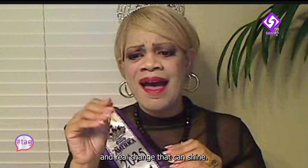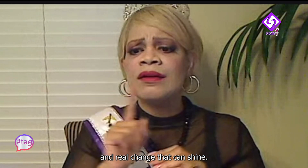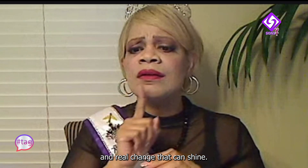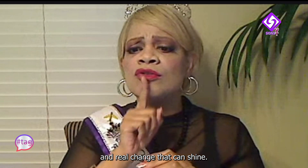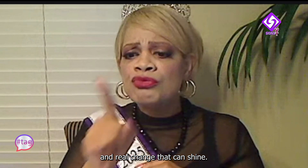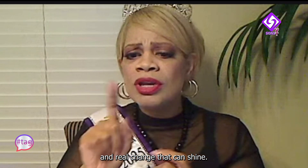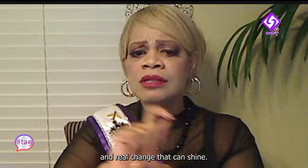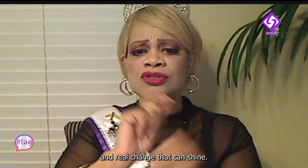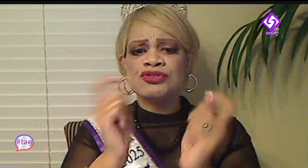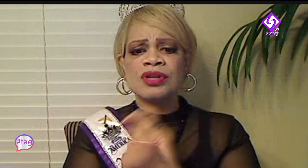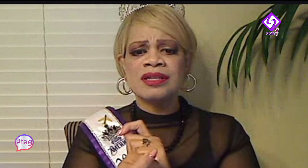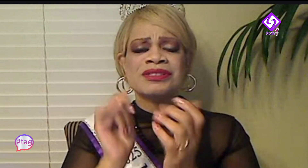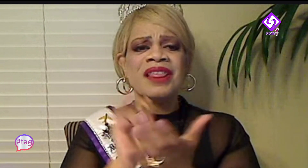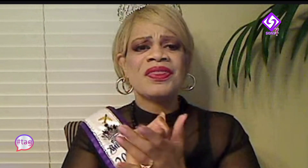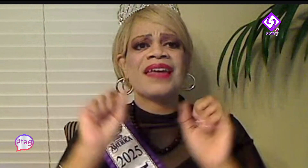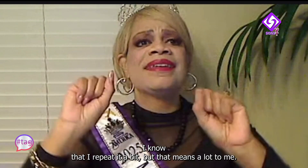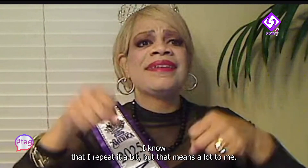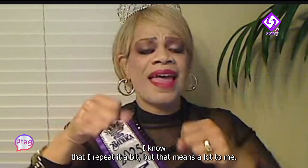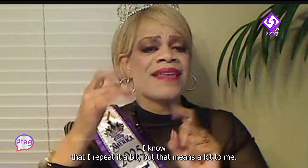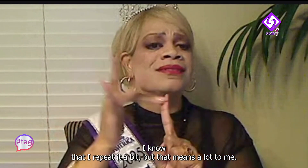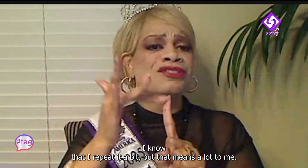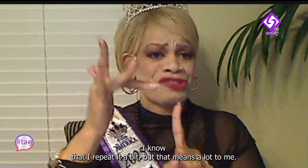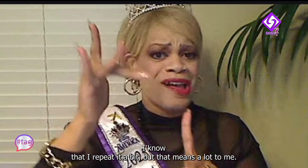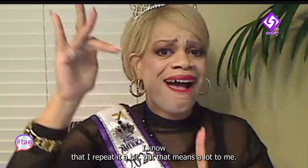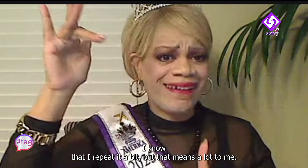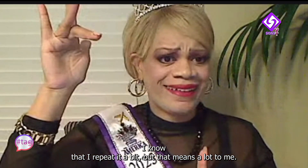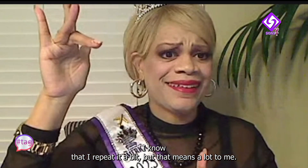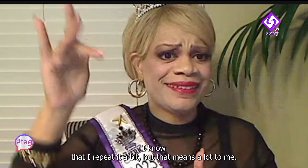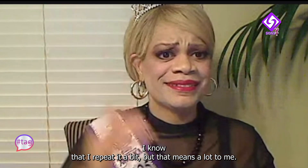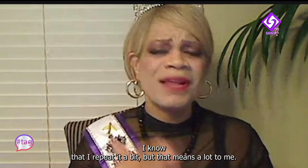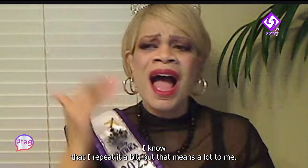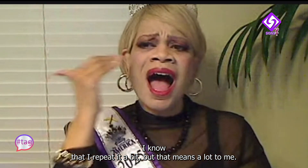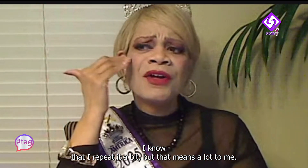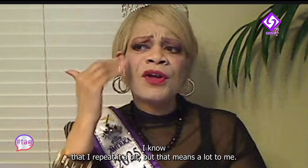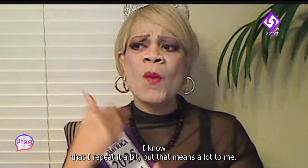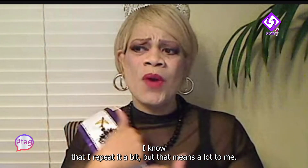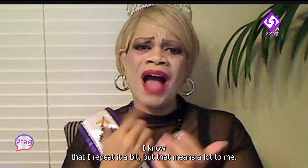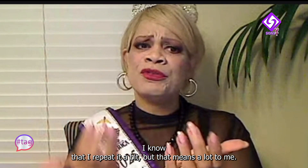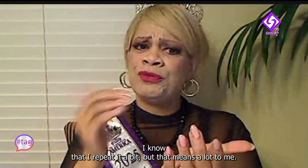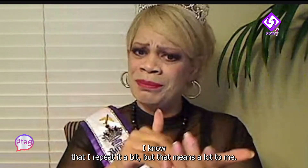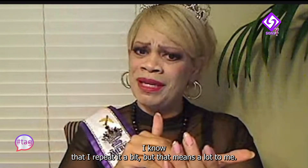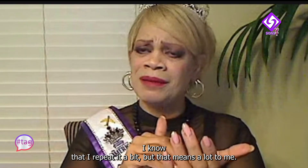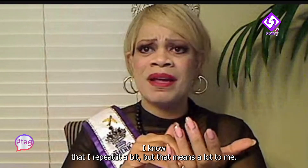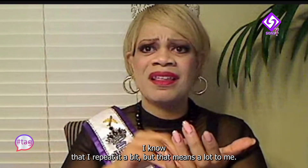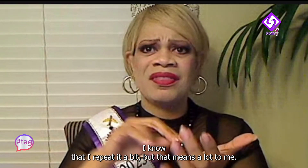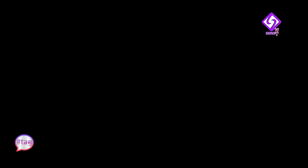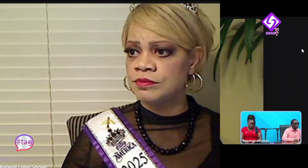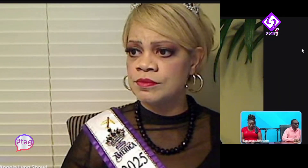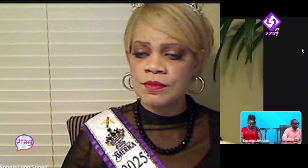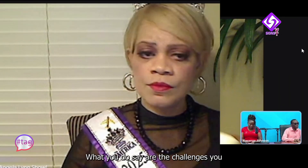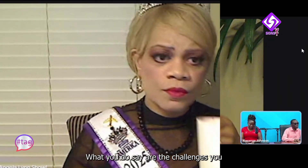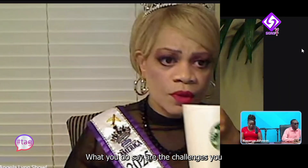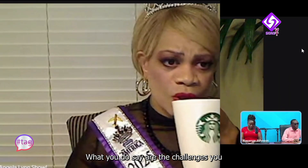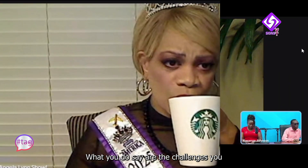can shine. I know that I repeated a bit, but that means a lot to me.